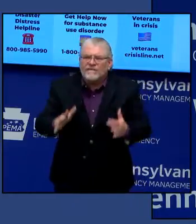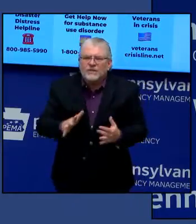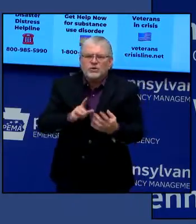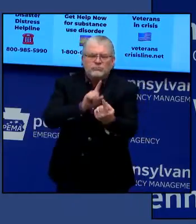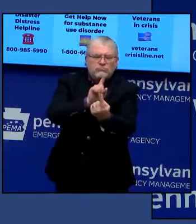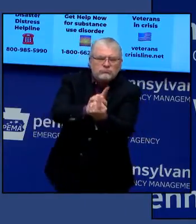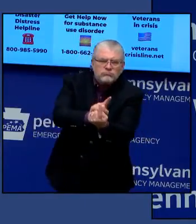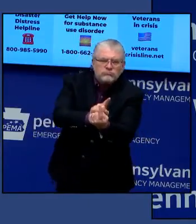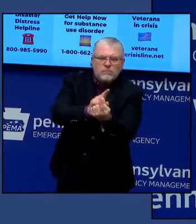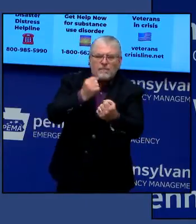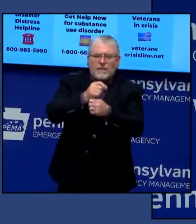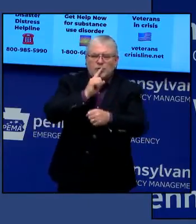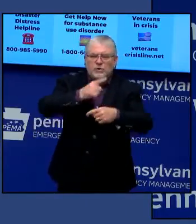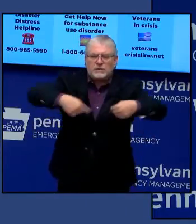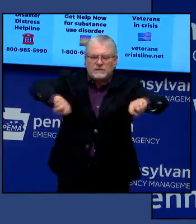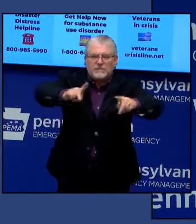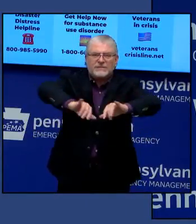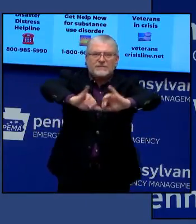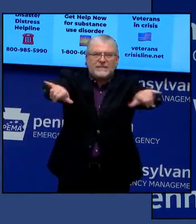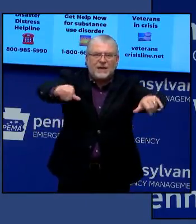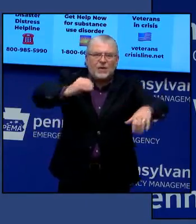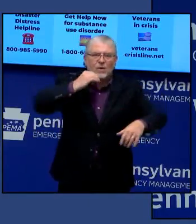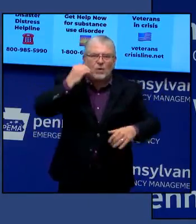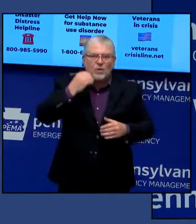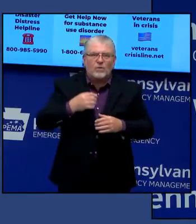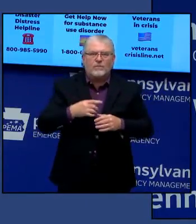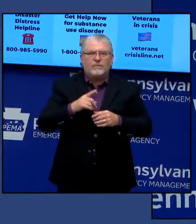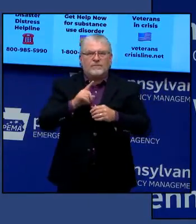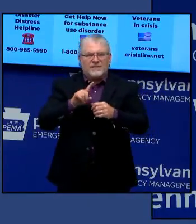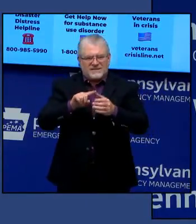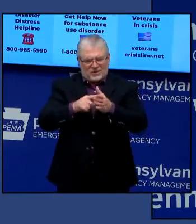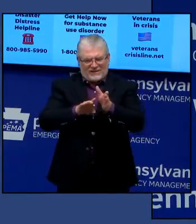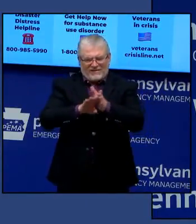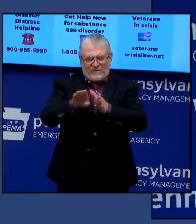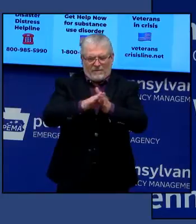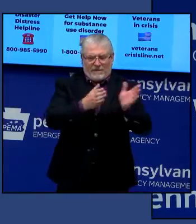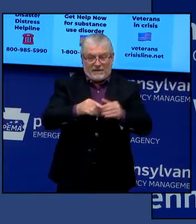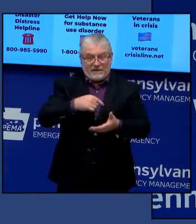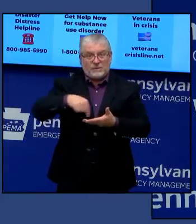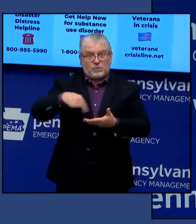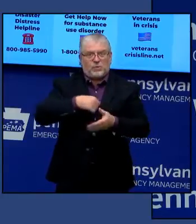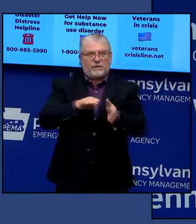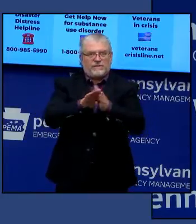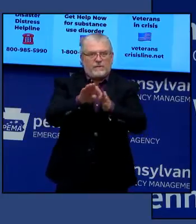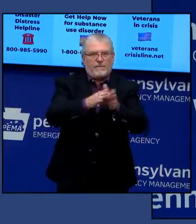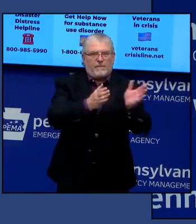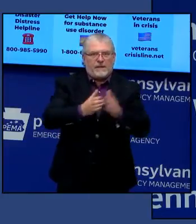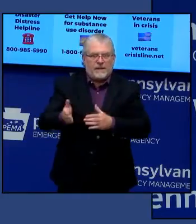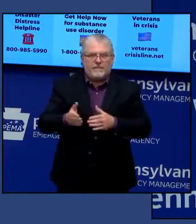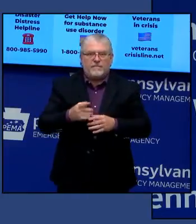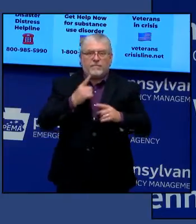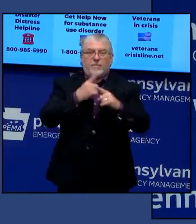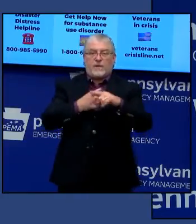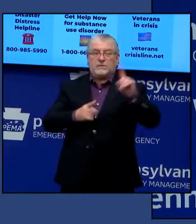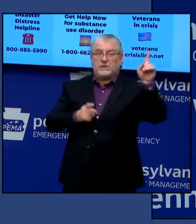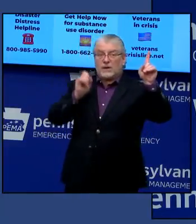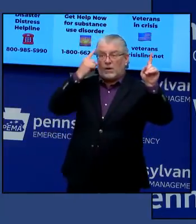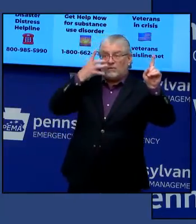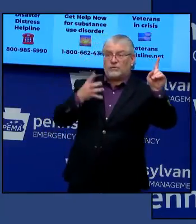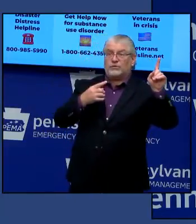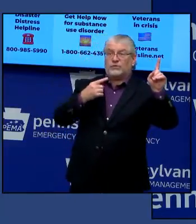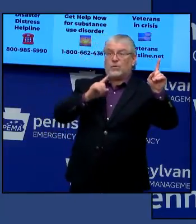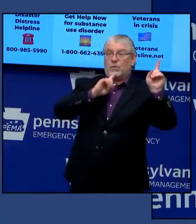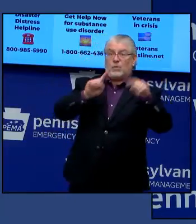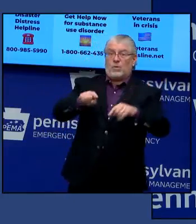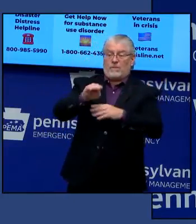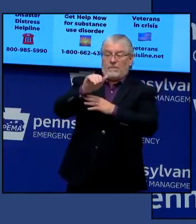this week. And we'll be implementing them as the governor's order comes down on May 8th to go for certain